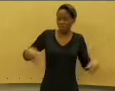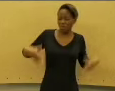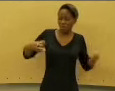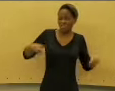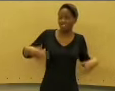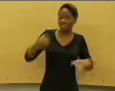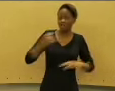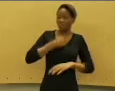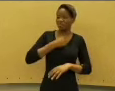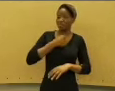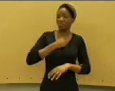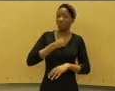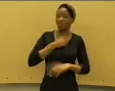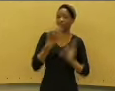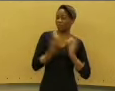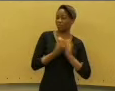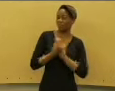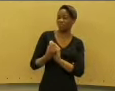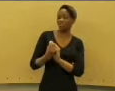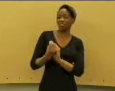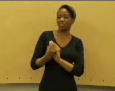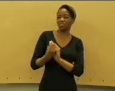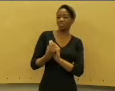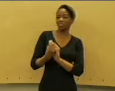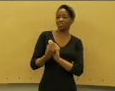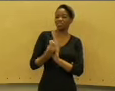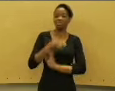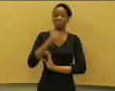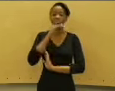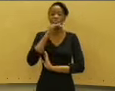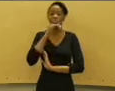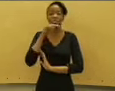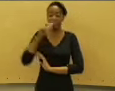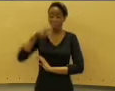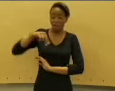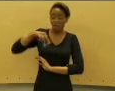my wheelchair everywhere with me, are you taking your legs everywhere with you?